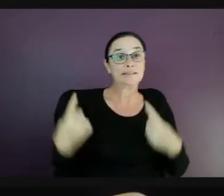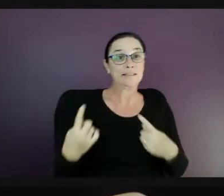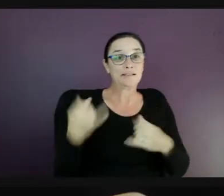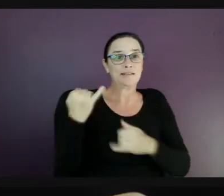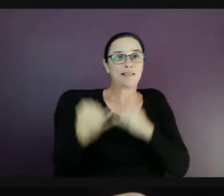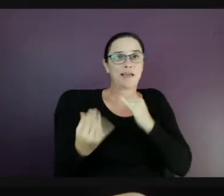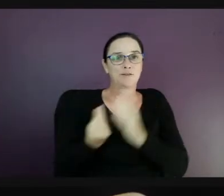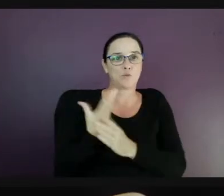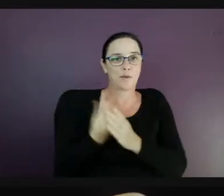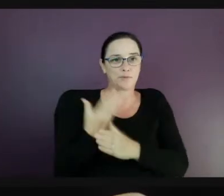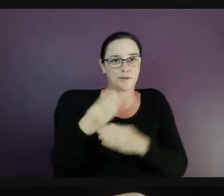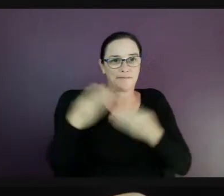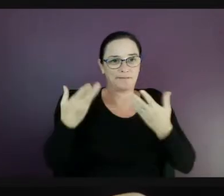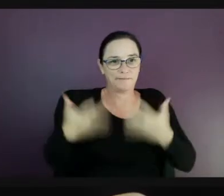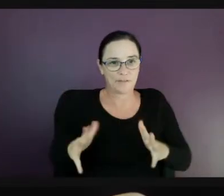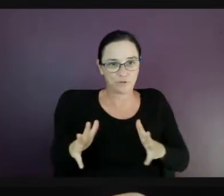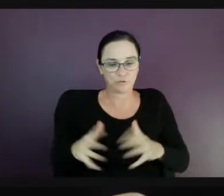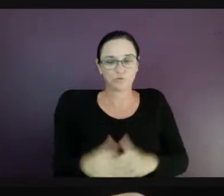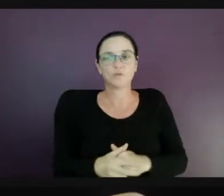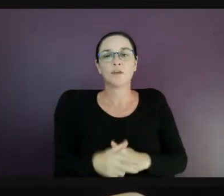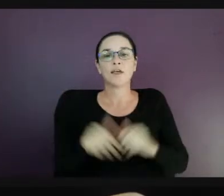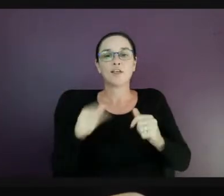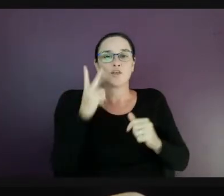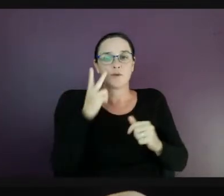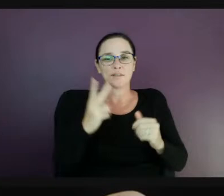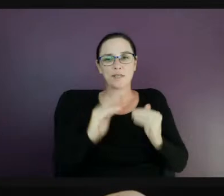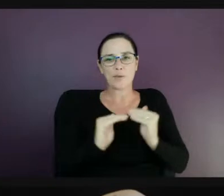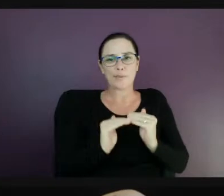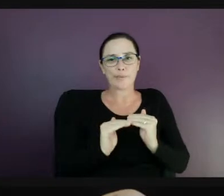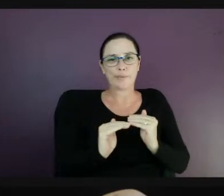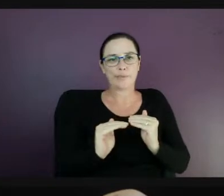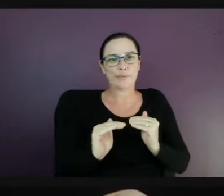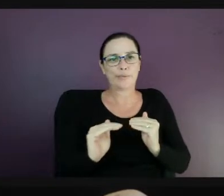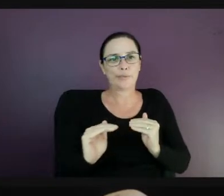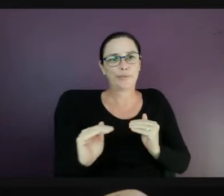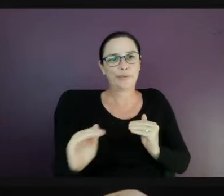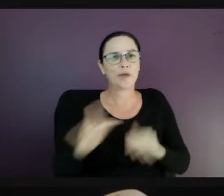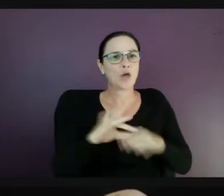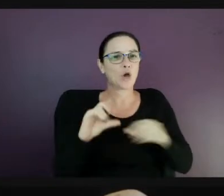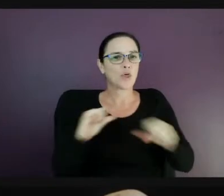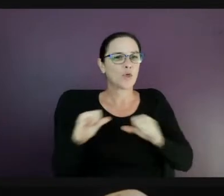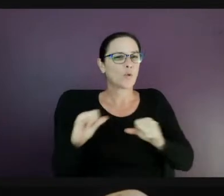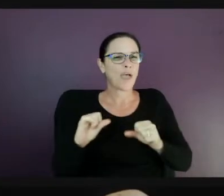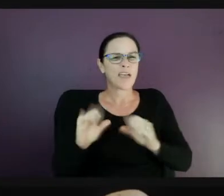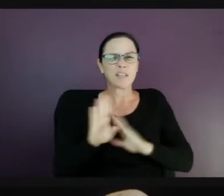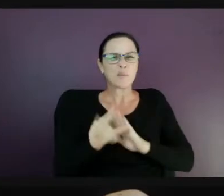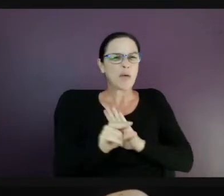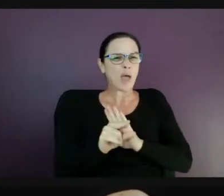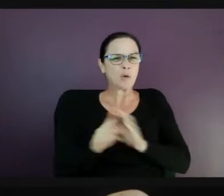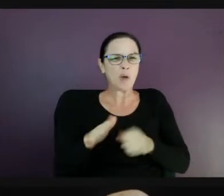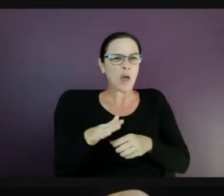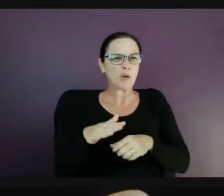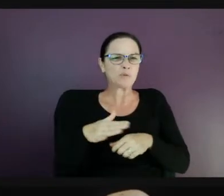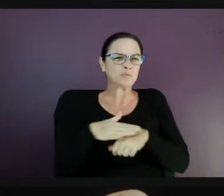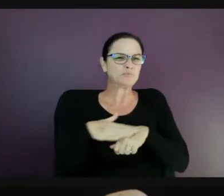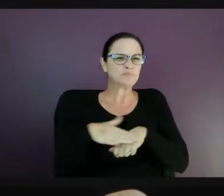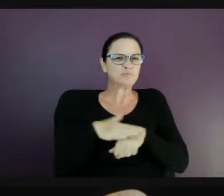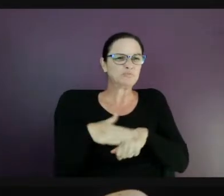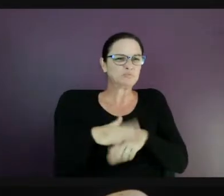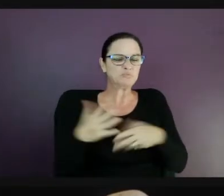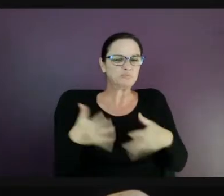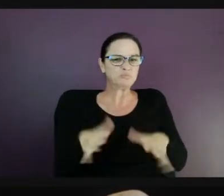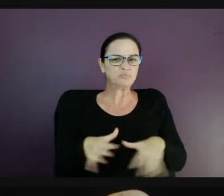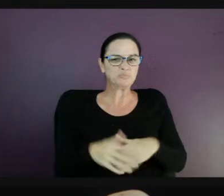So you see the very low rates of earthquakes per day as a background here, 20 to 30 usually. There is our